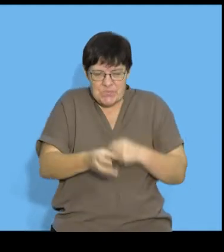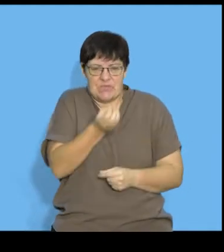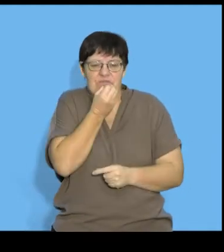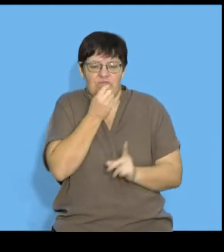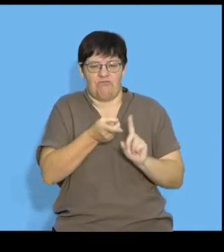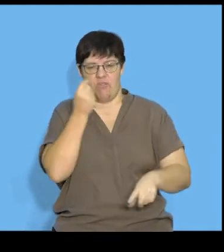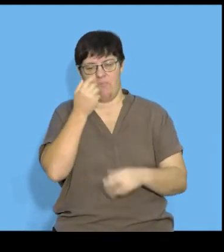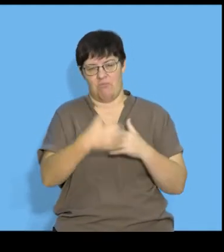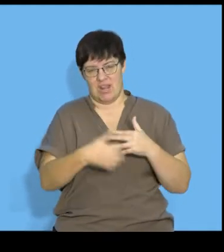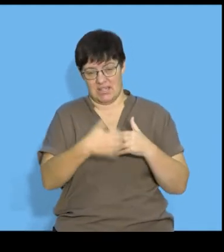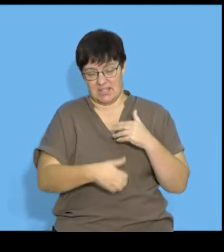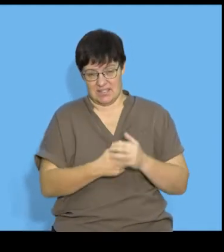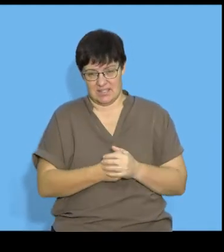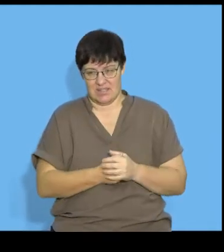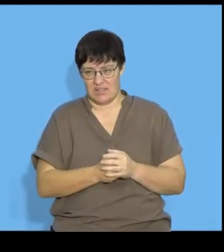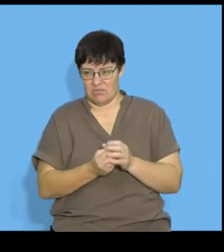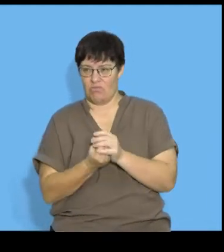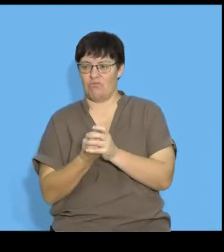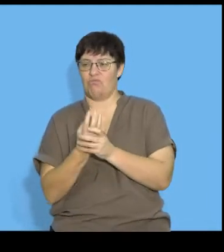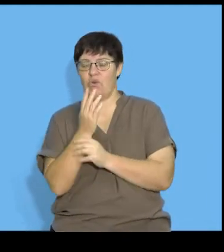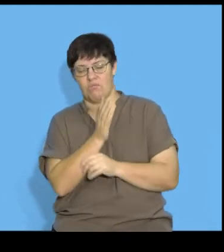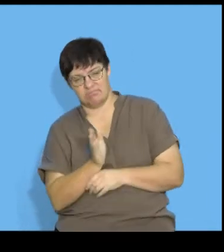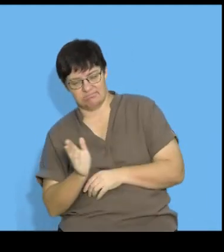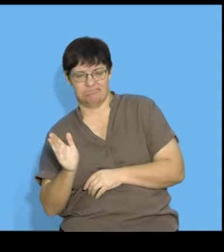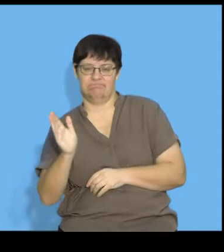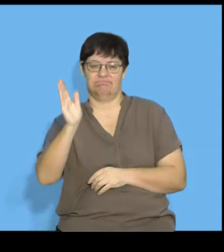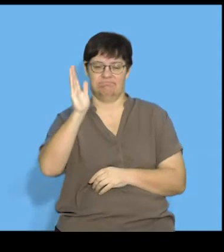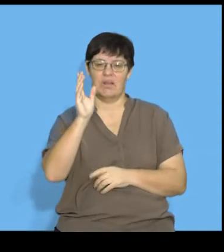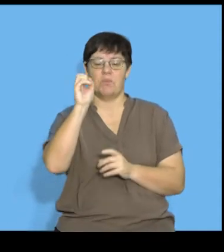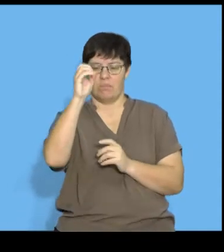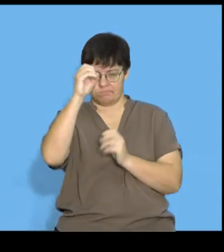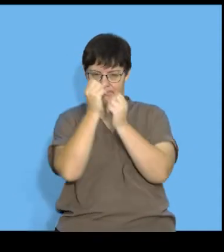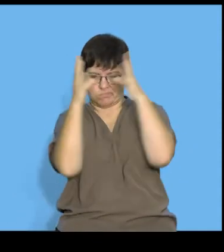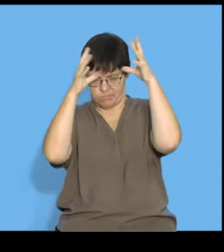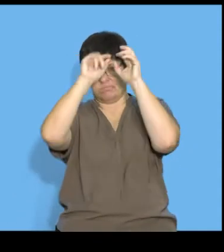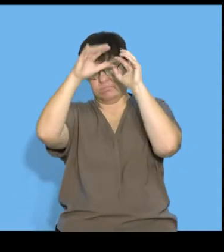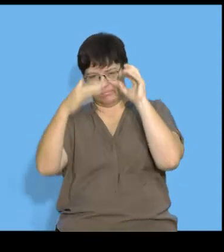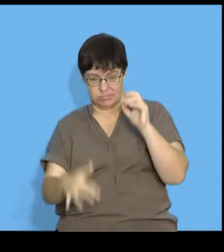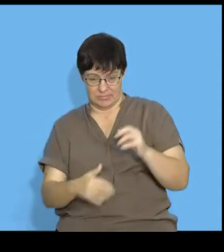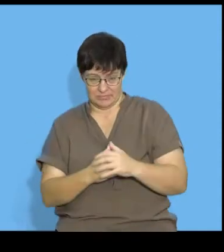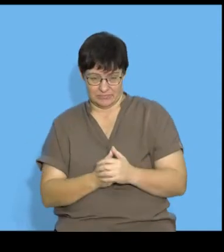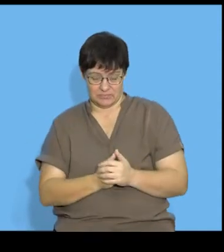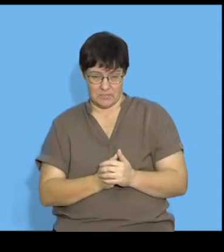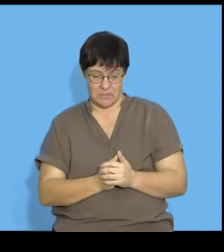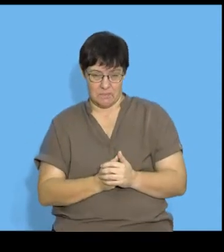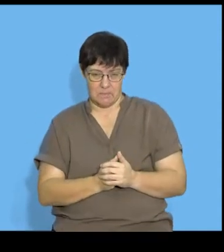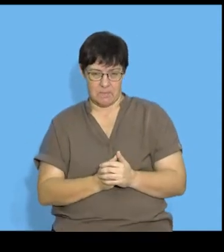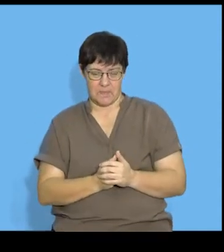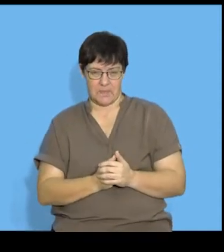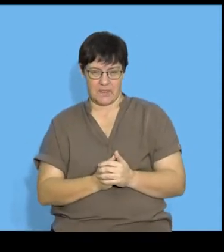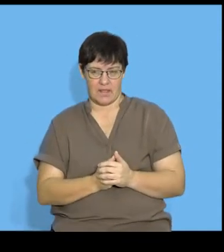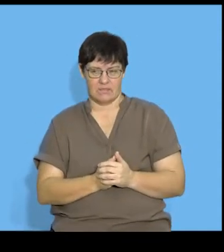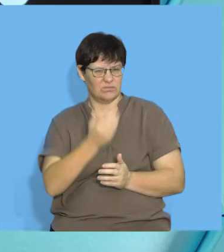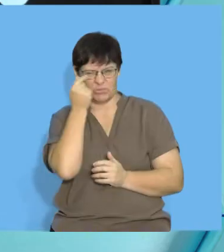and they're going to grow, all right, and form spores again. So when you have a look at, I don't know if any of you have ever